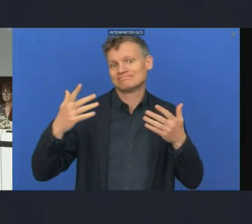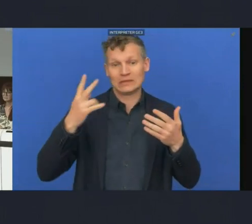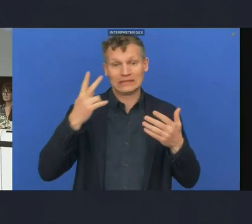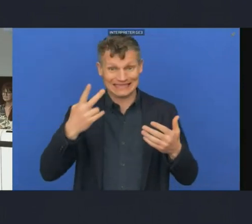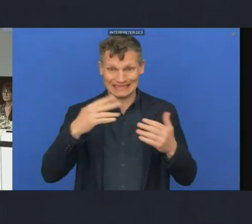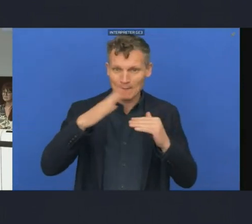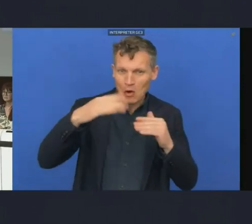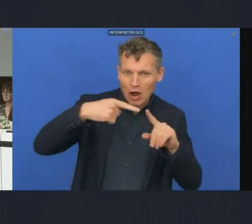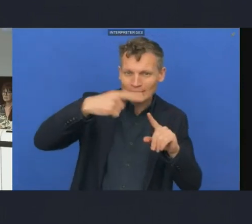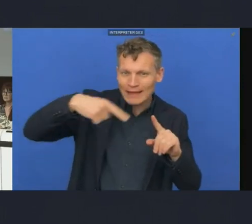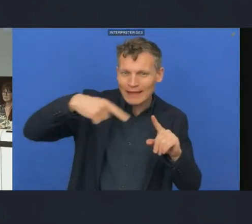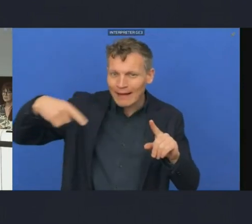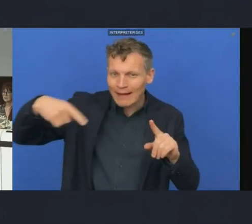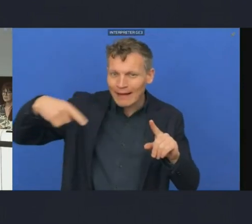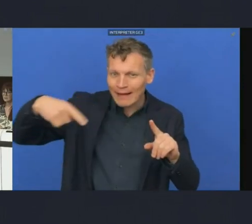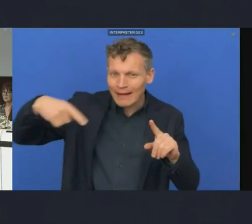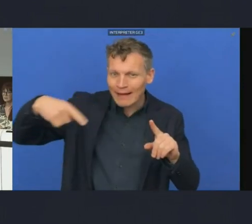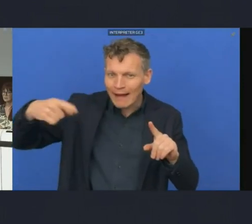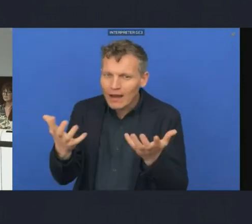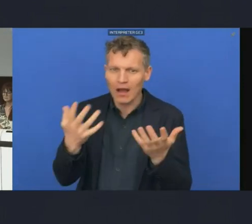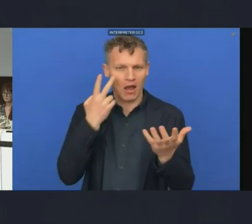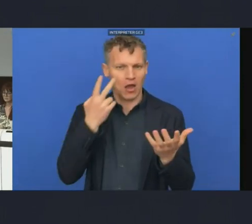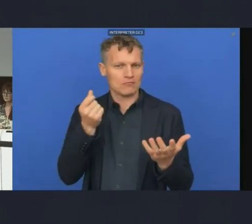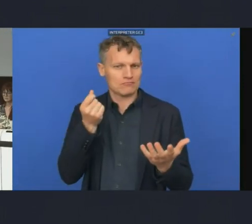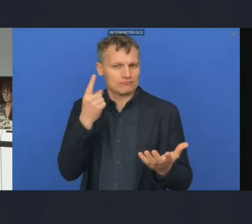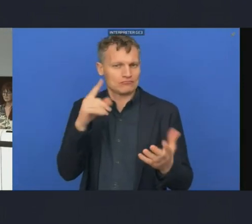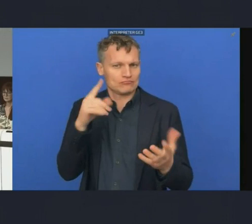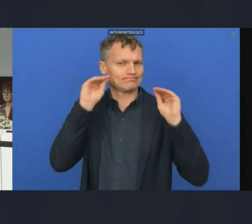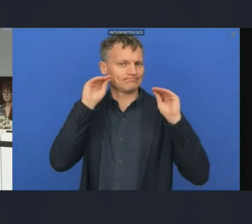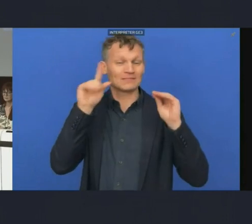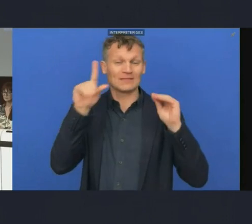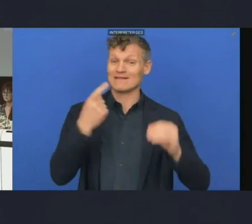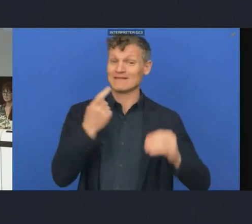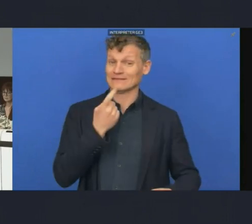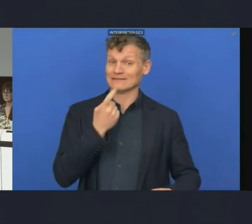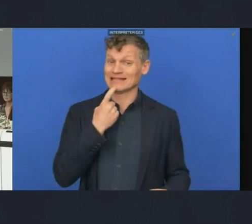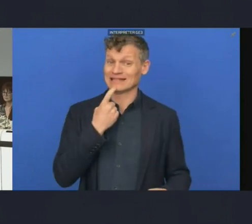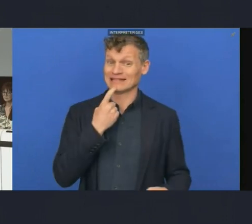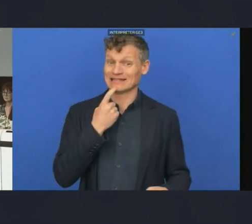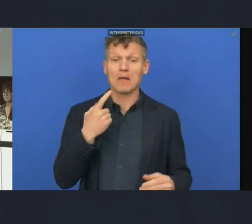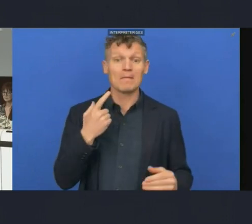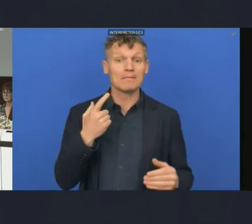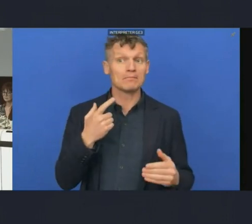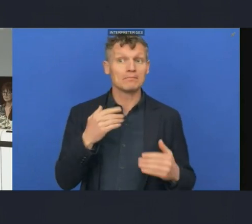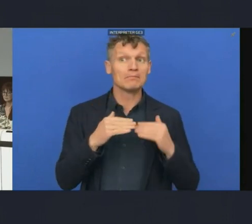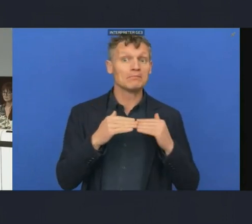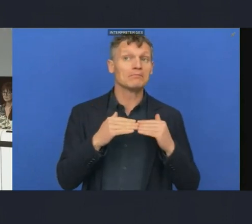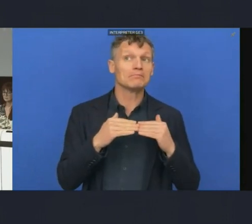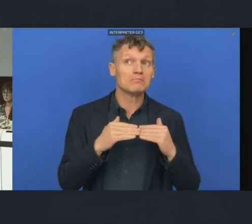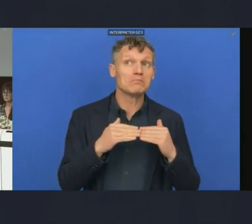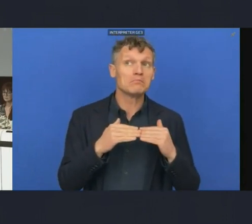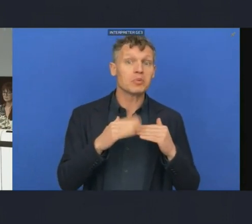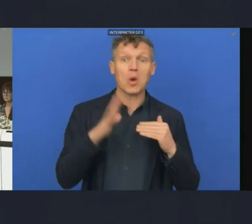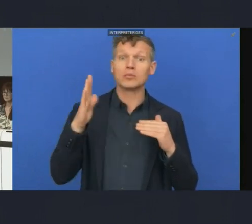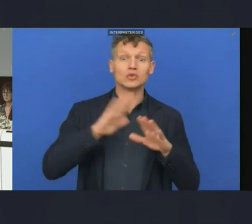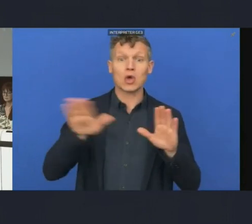it seems that at least in Finland, we have managed to avoid kind of a mass escape from sport clubs, and restrictions